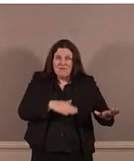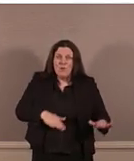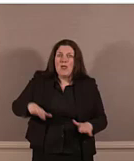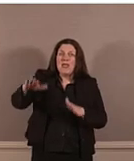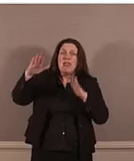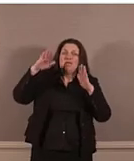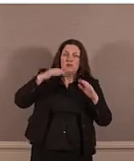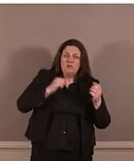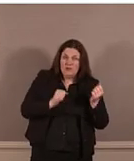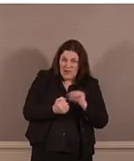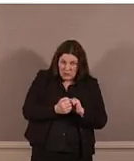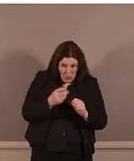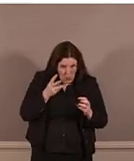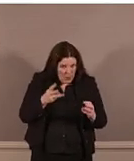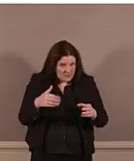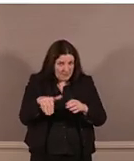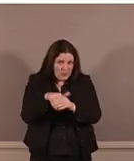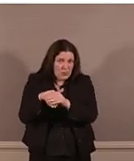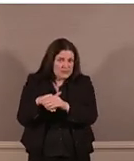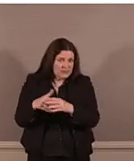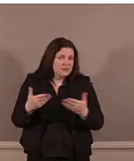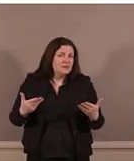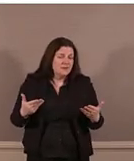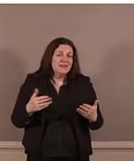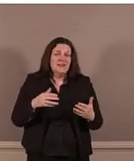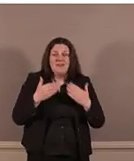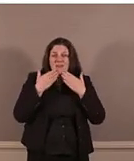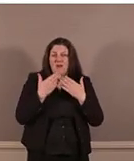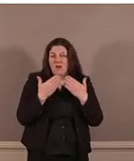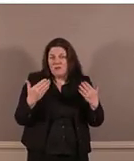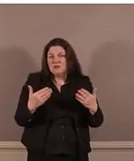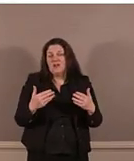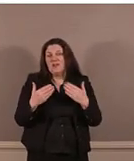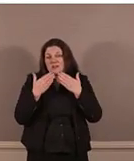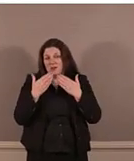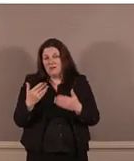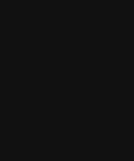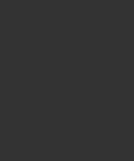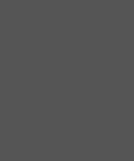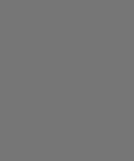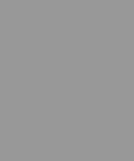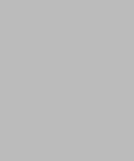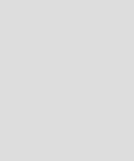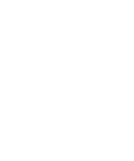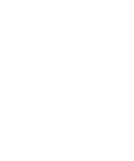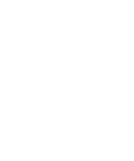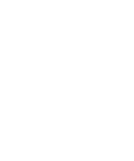and we want to be all part of that change. So I'd like to thank you all so much, and I'll hand back to Dara. Thank you.